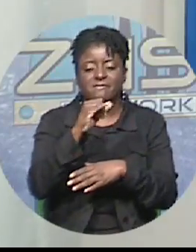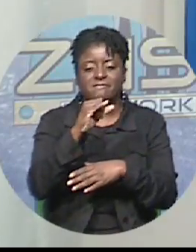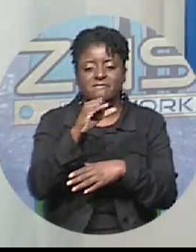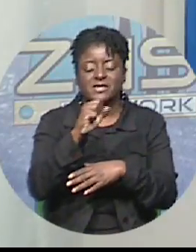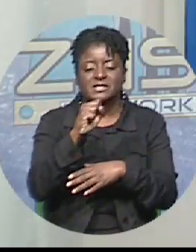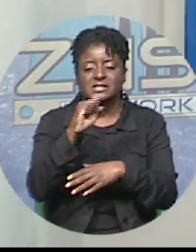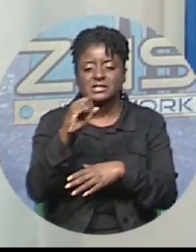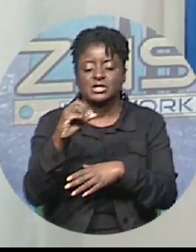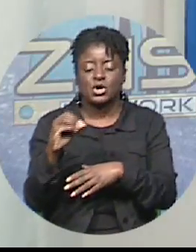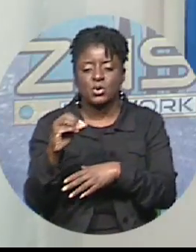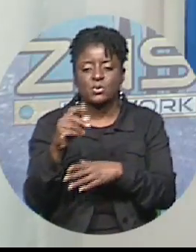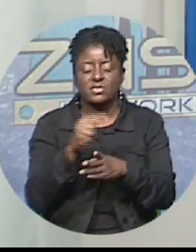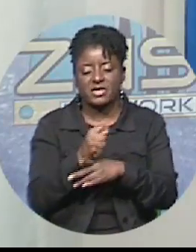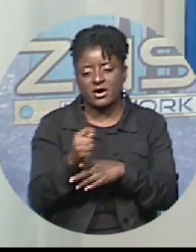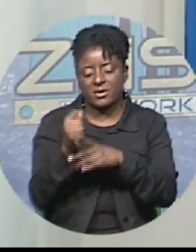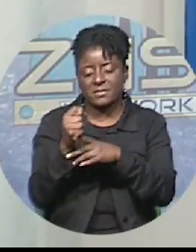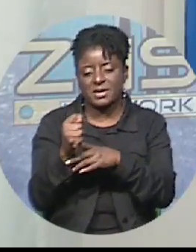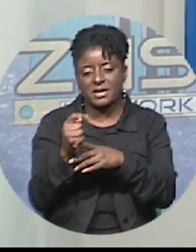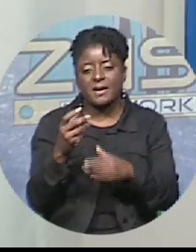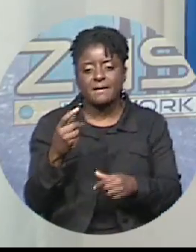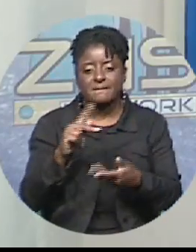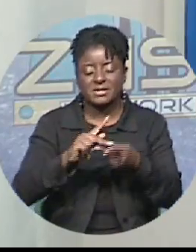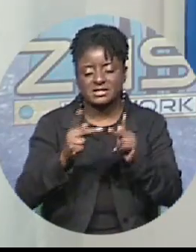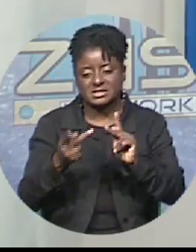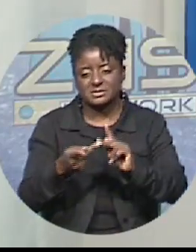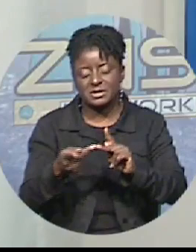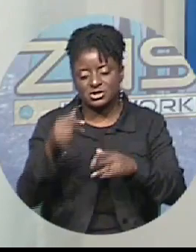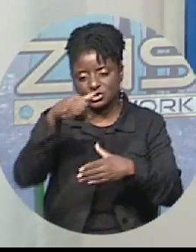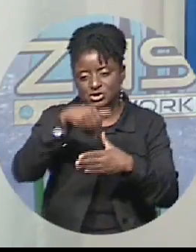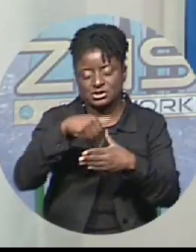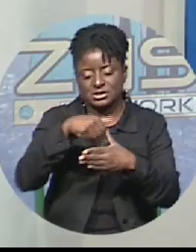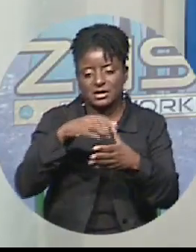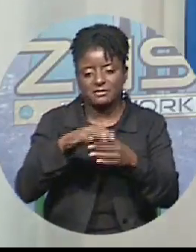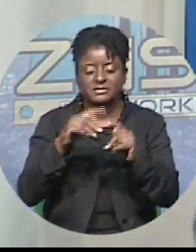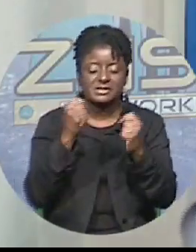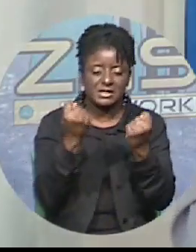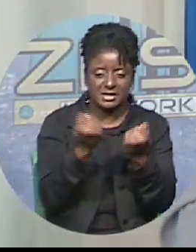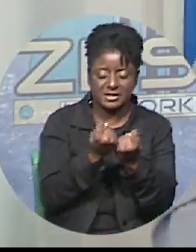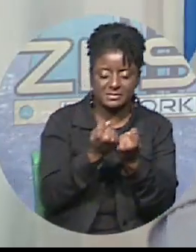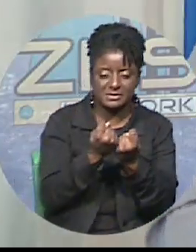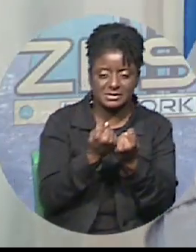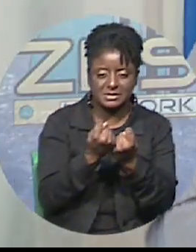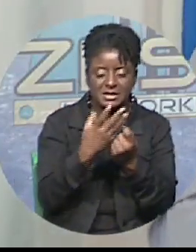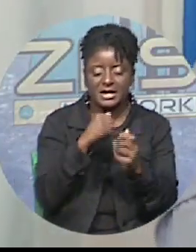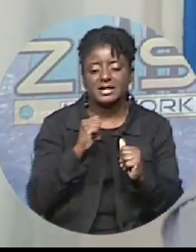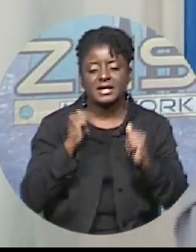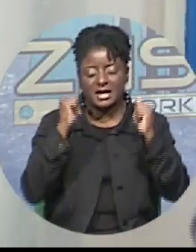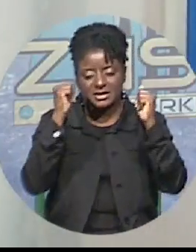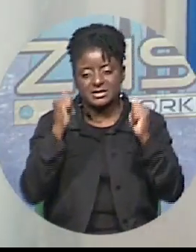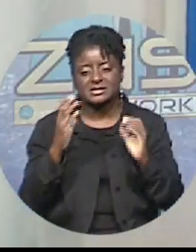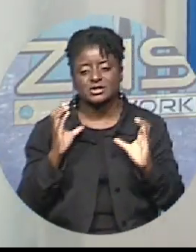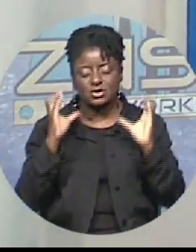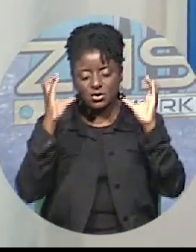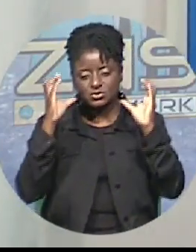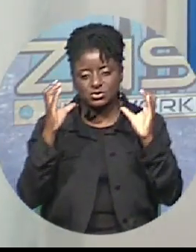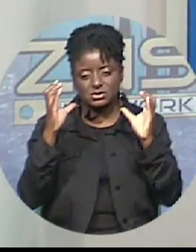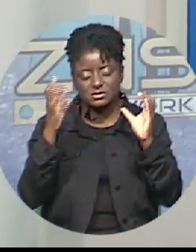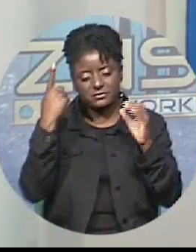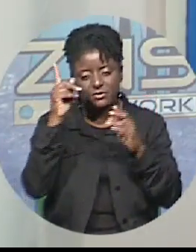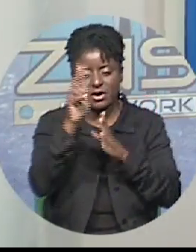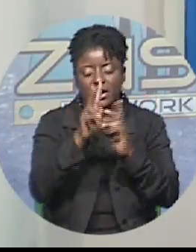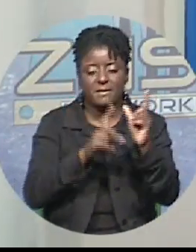exchanges, participation of teams, athletes, coaches from each country for competition, training